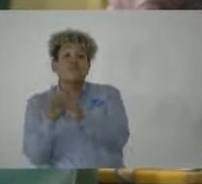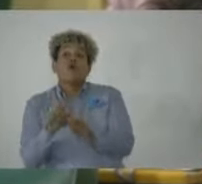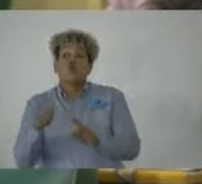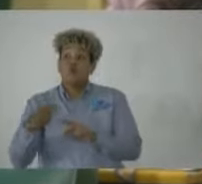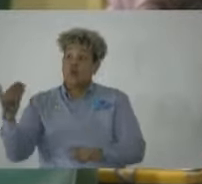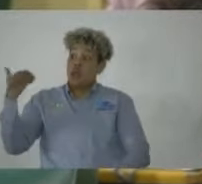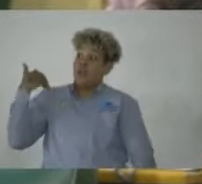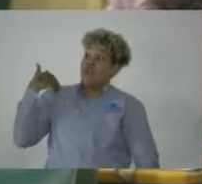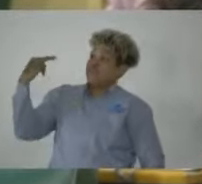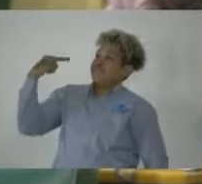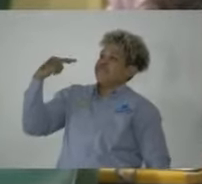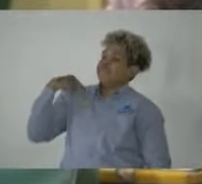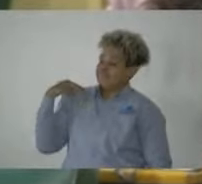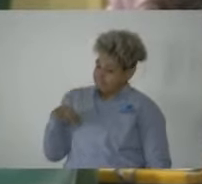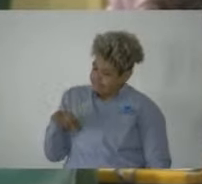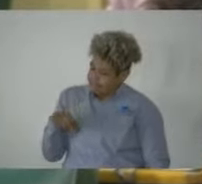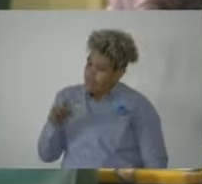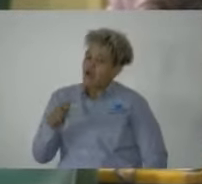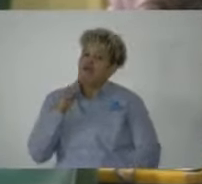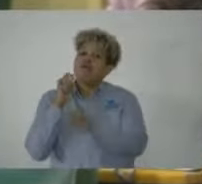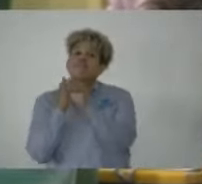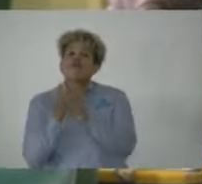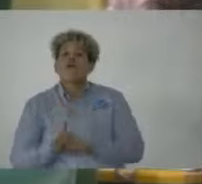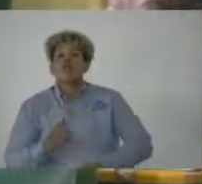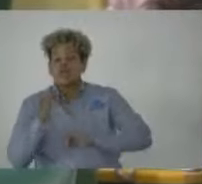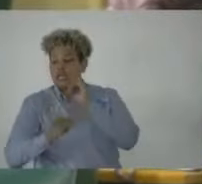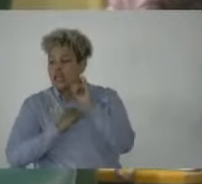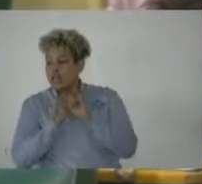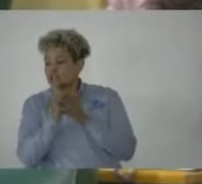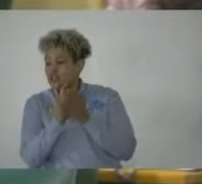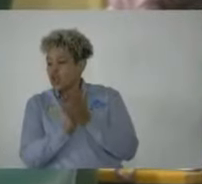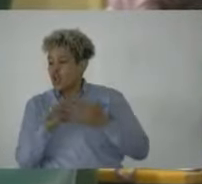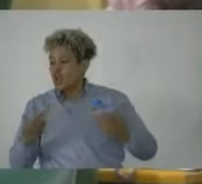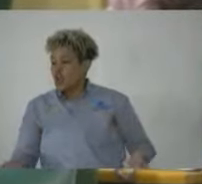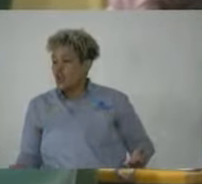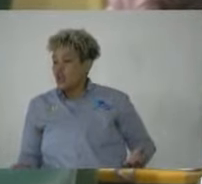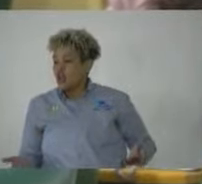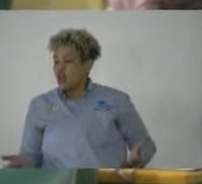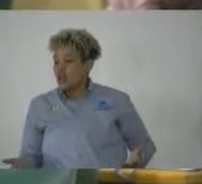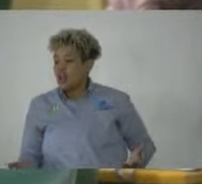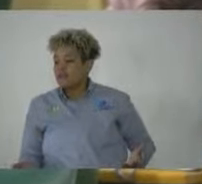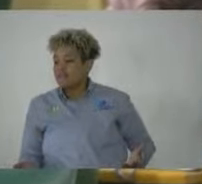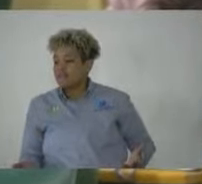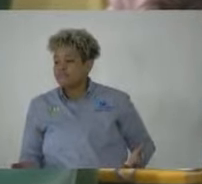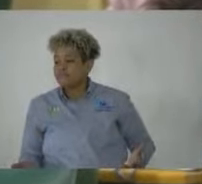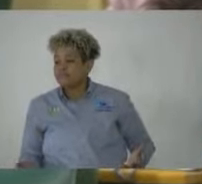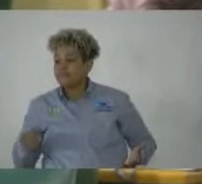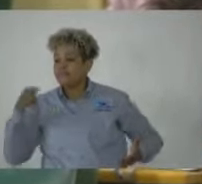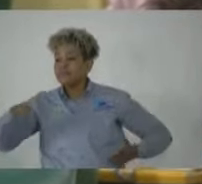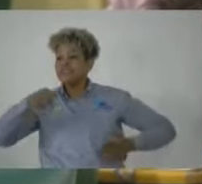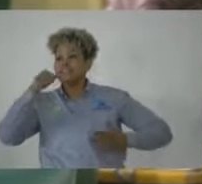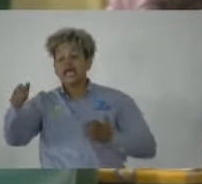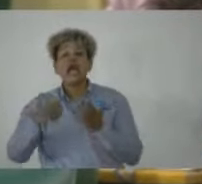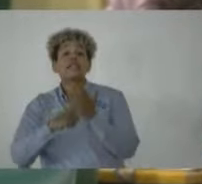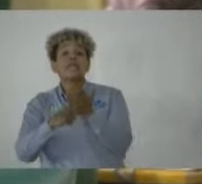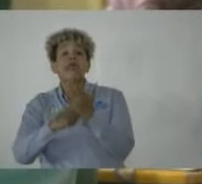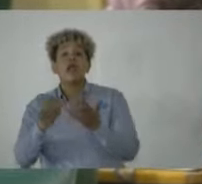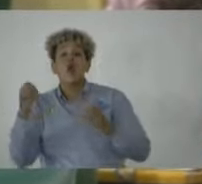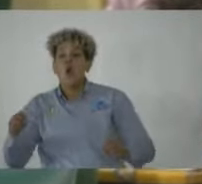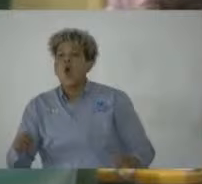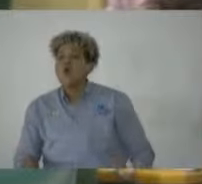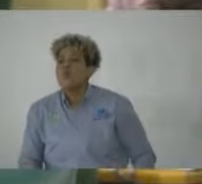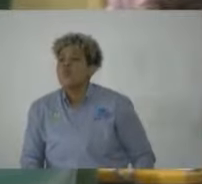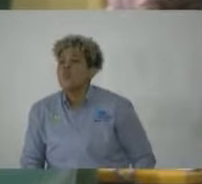pointed out to us, to abide by international law. This is not debatable or up for